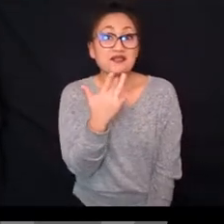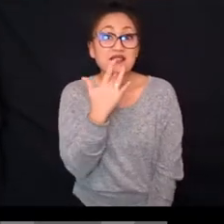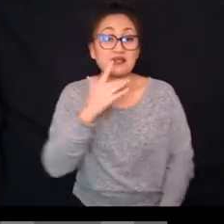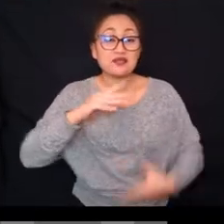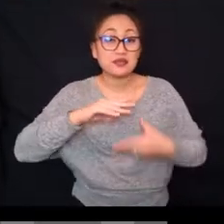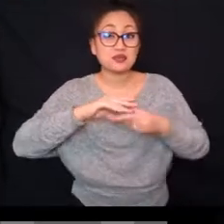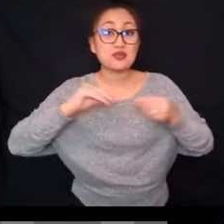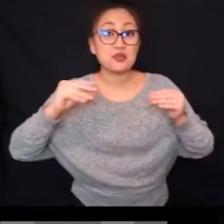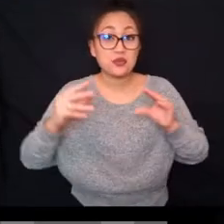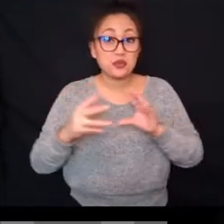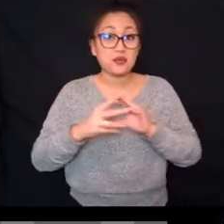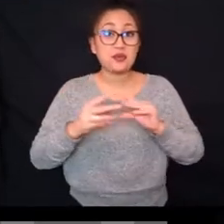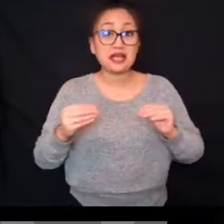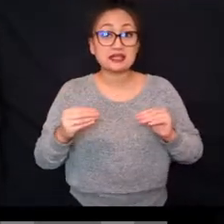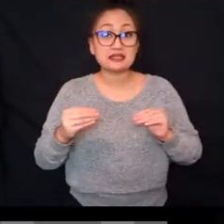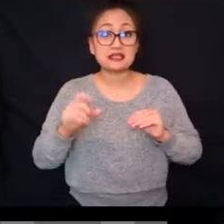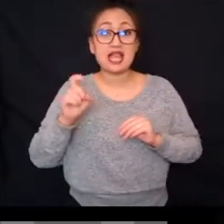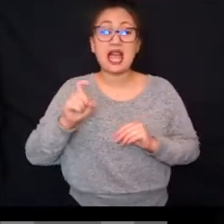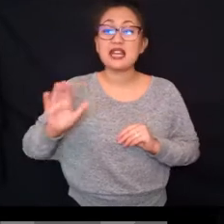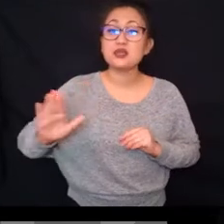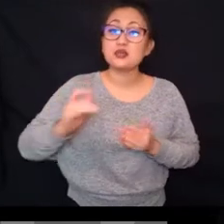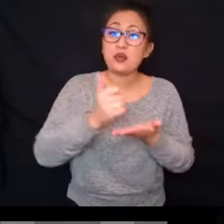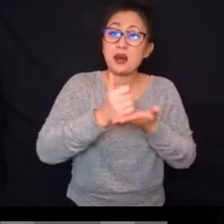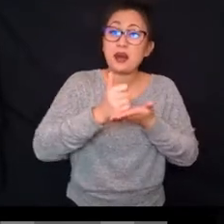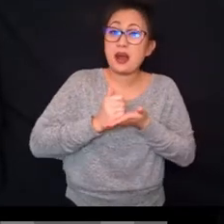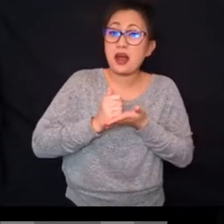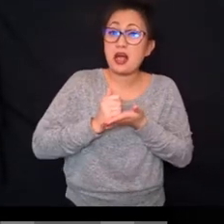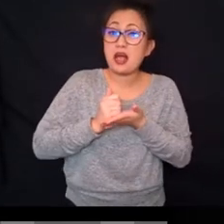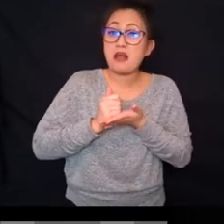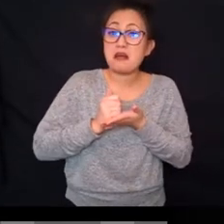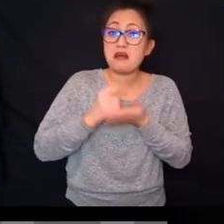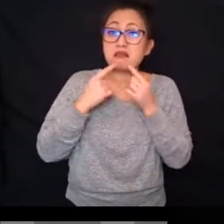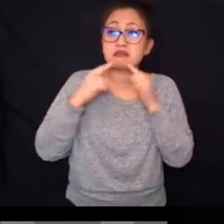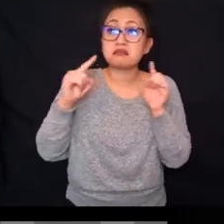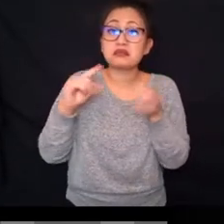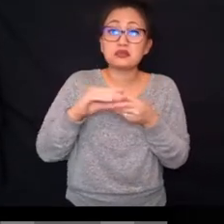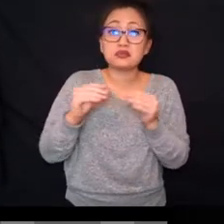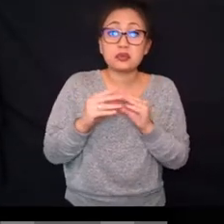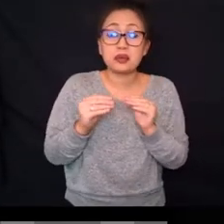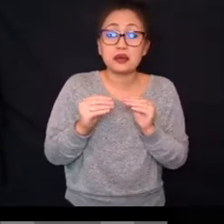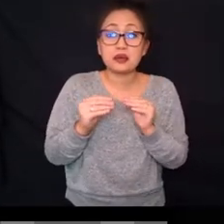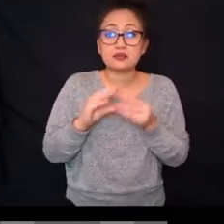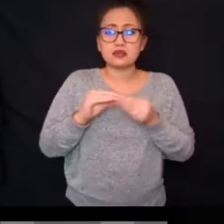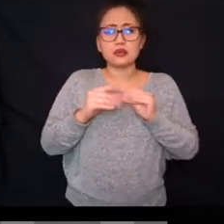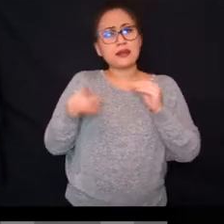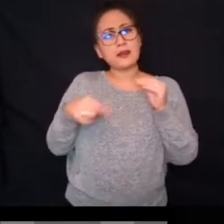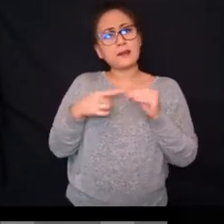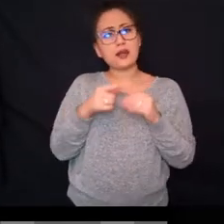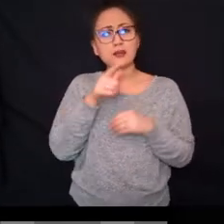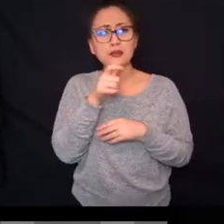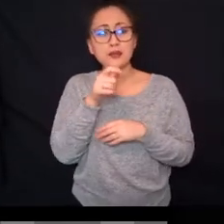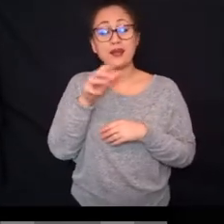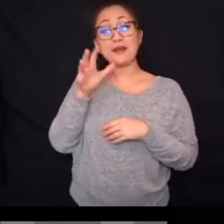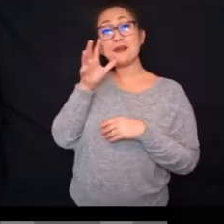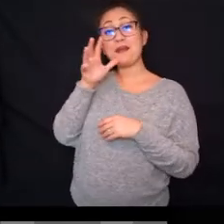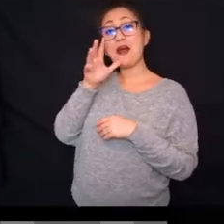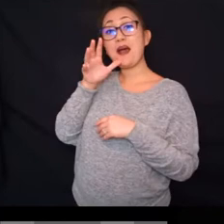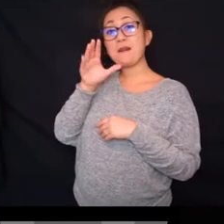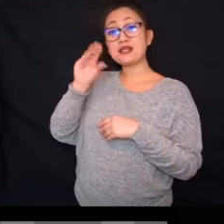stories. And I need your helping me to tell this story. This story is going to be about Mama Duck and her 5 little